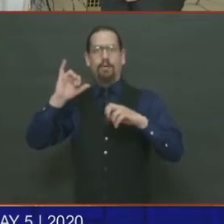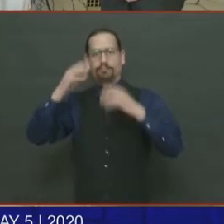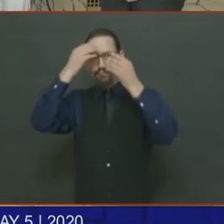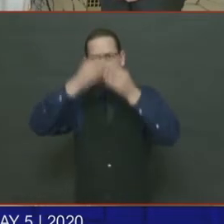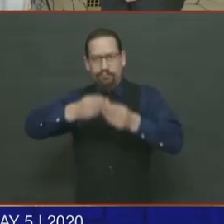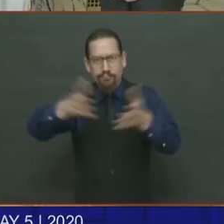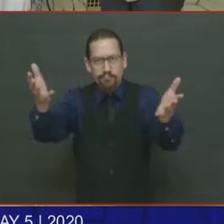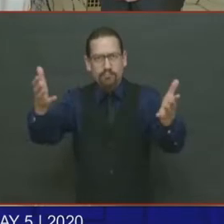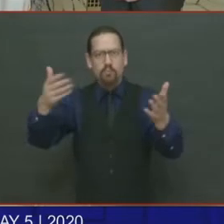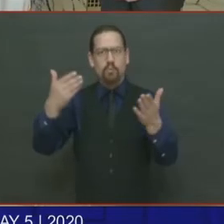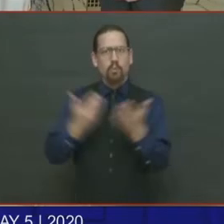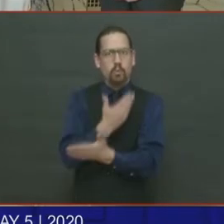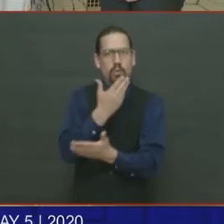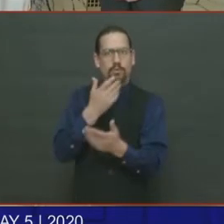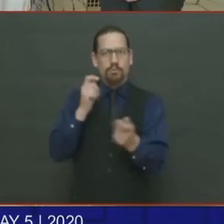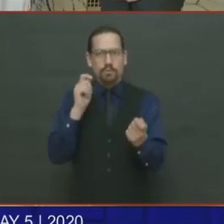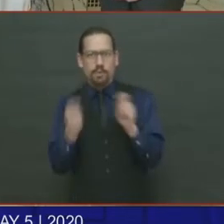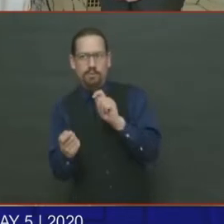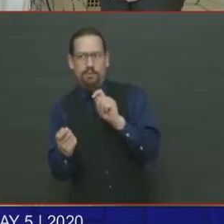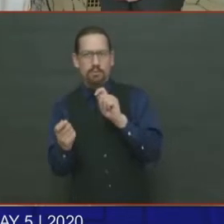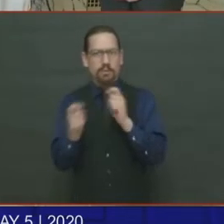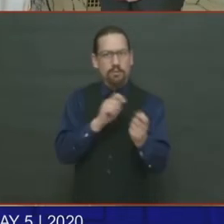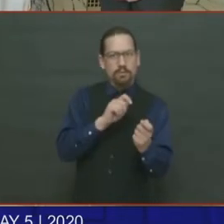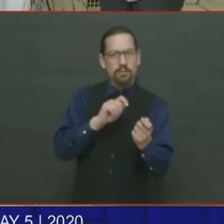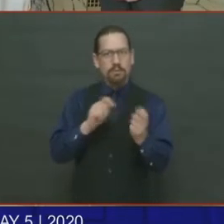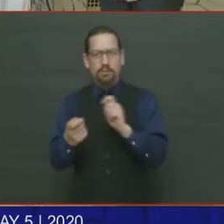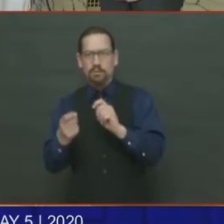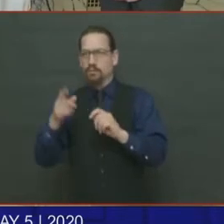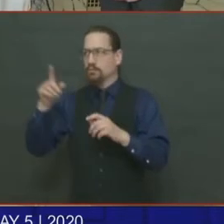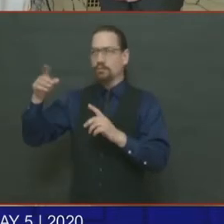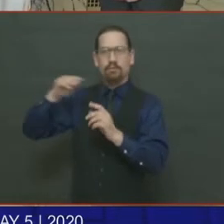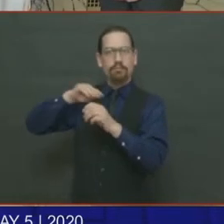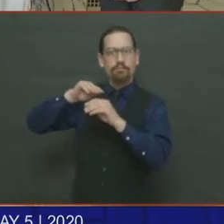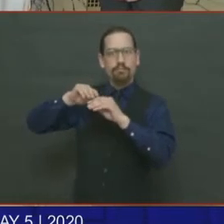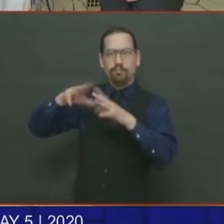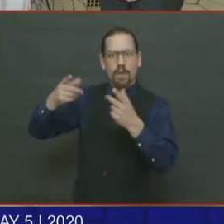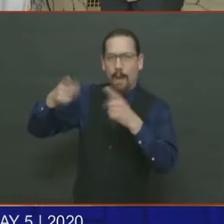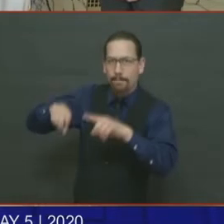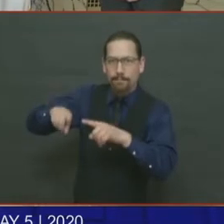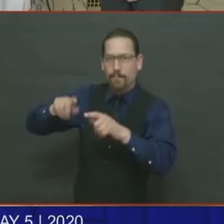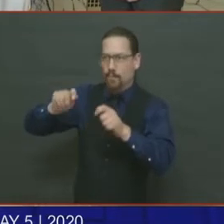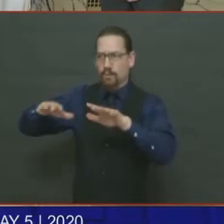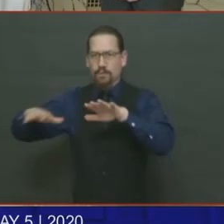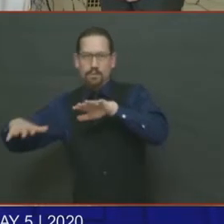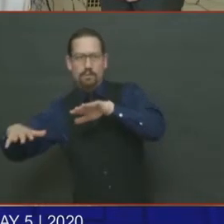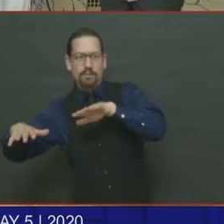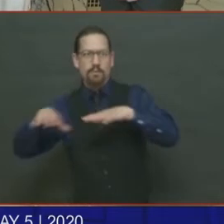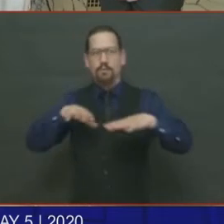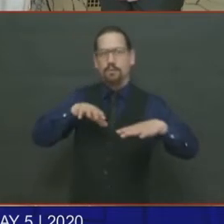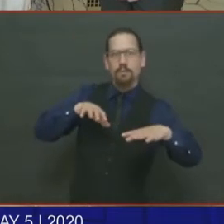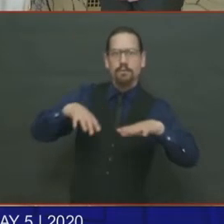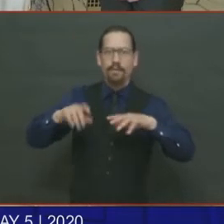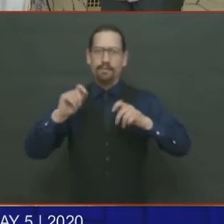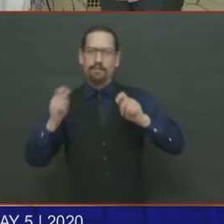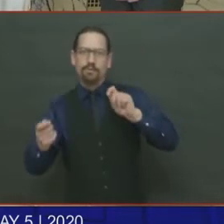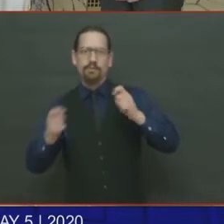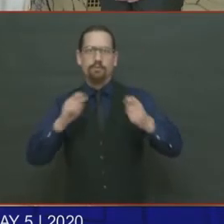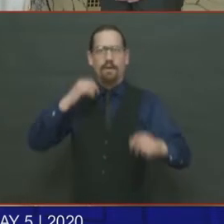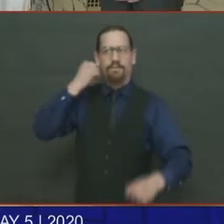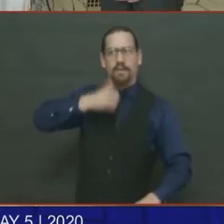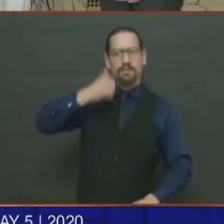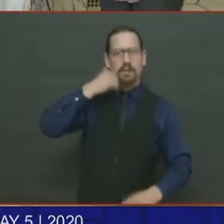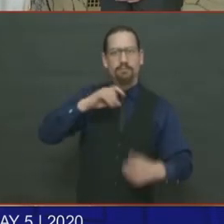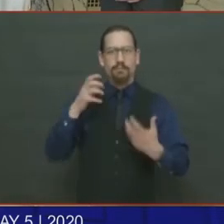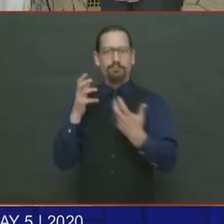like I said, stay tuned to kind of official sources and keep yourselves informed. Ron St. Pierre from WHJJ has our